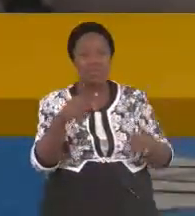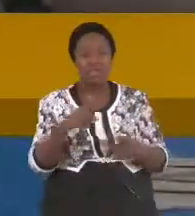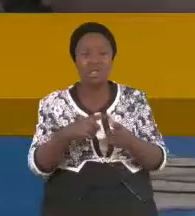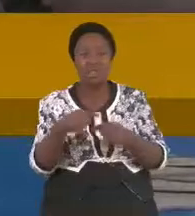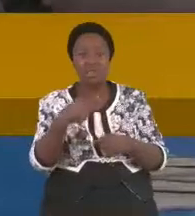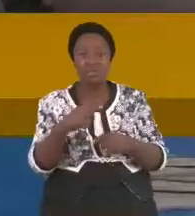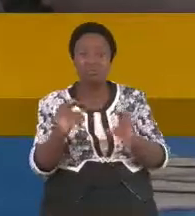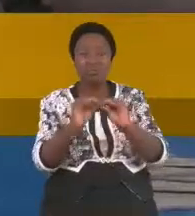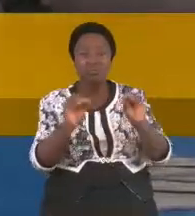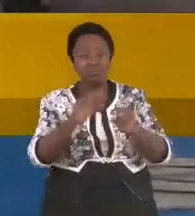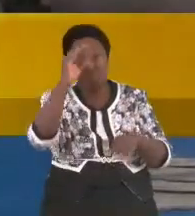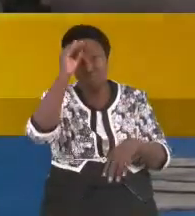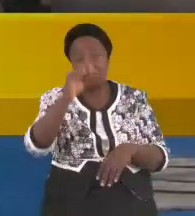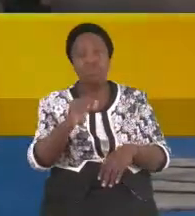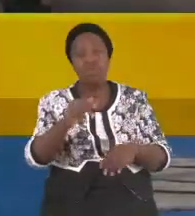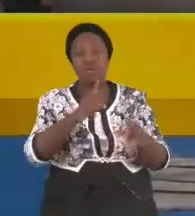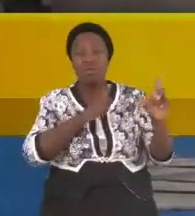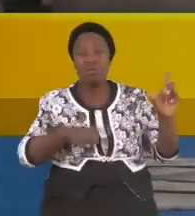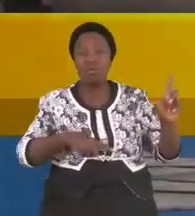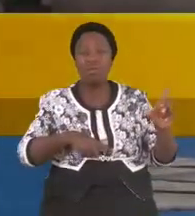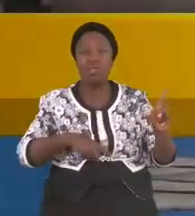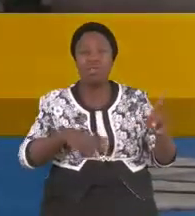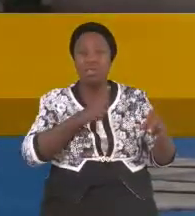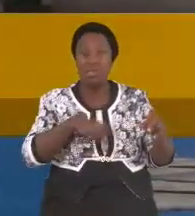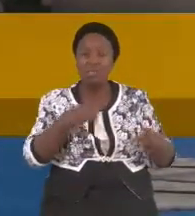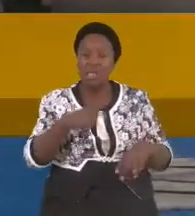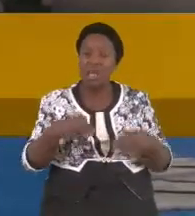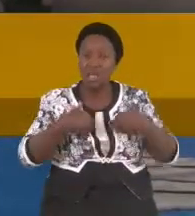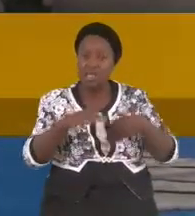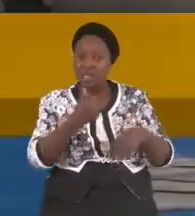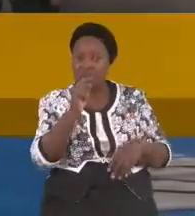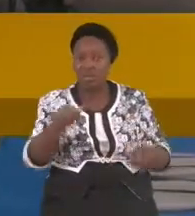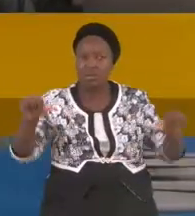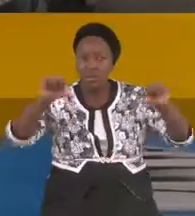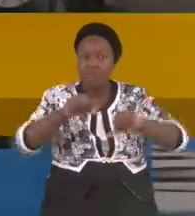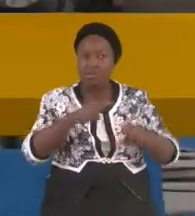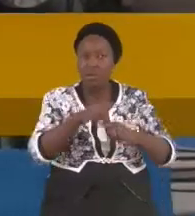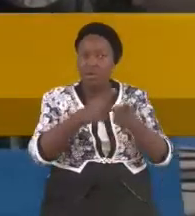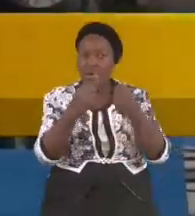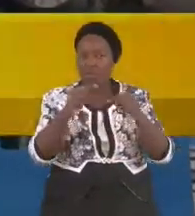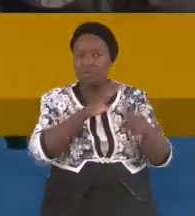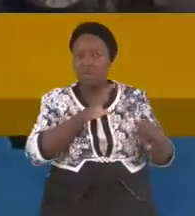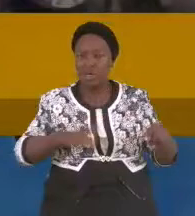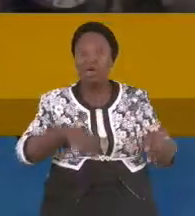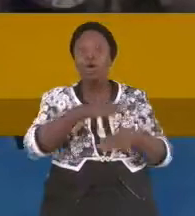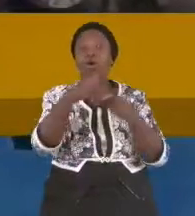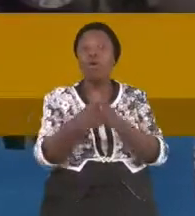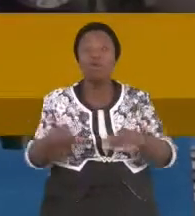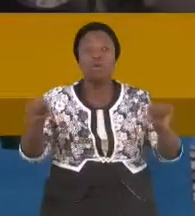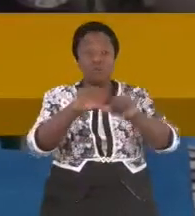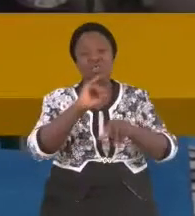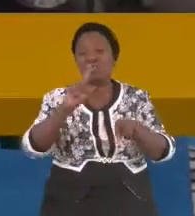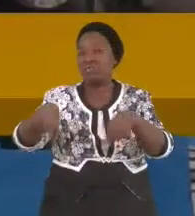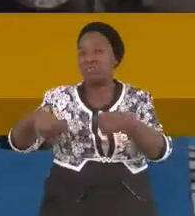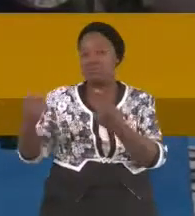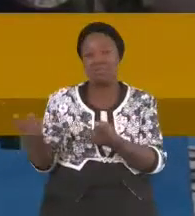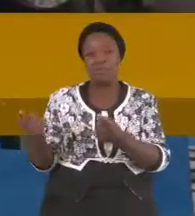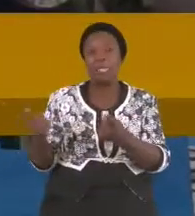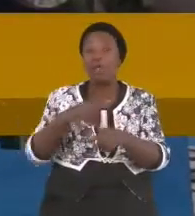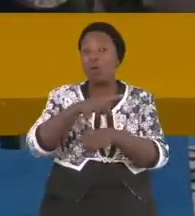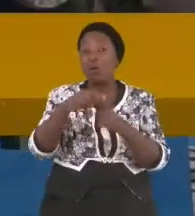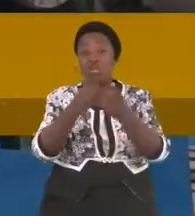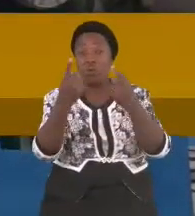said, as no man condemned you, when you come to Christ, all condemnation is gone. when you come to Christ, all